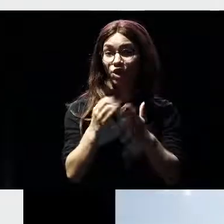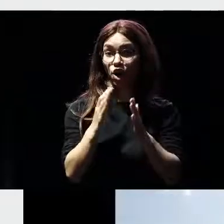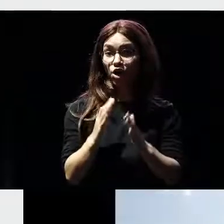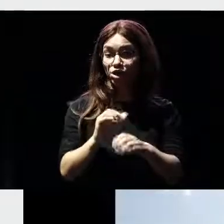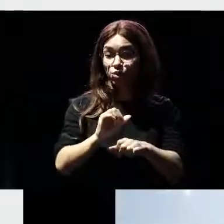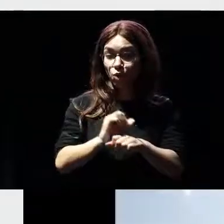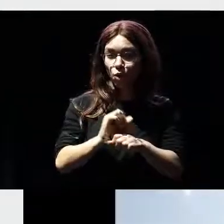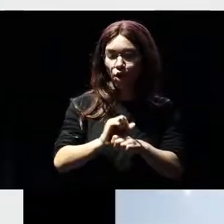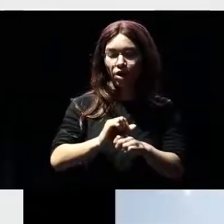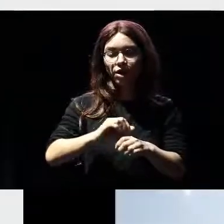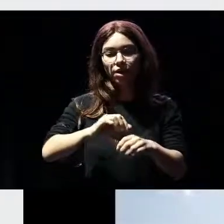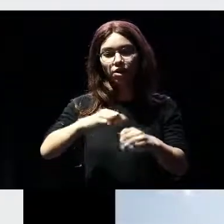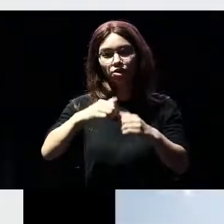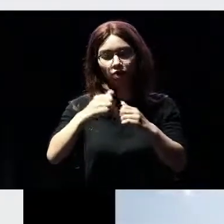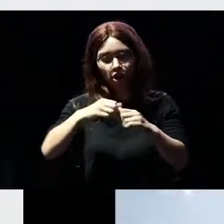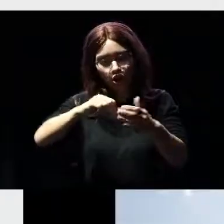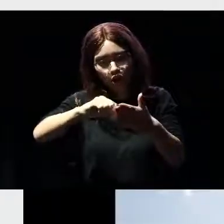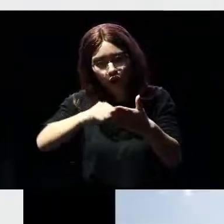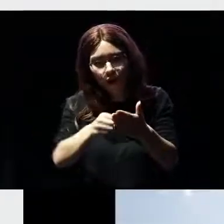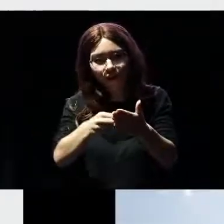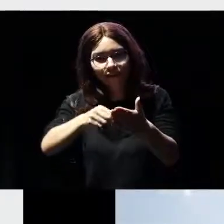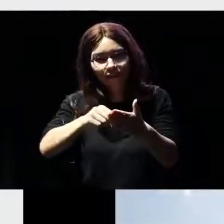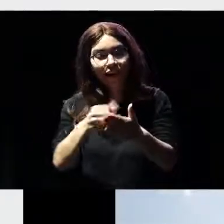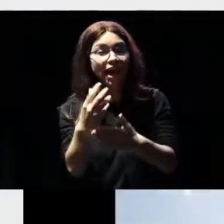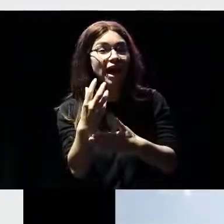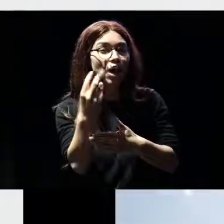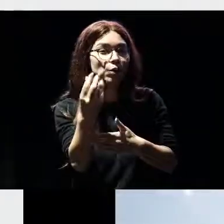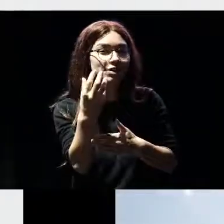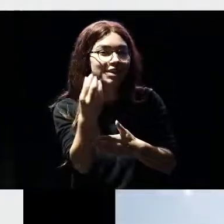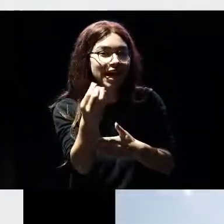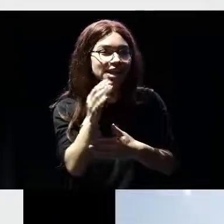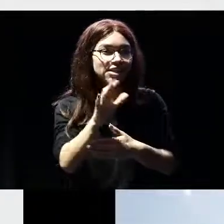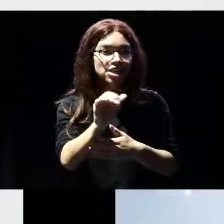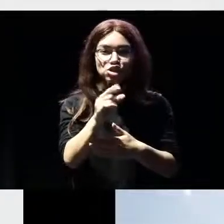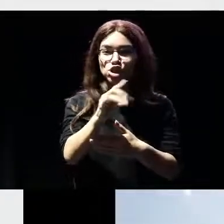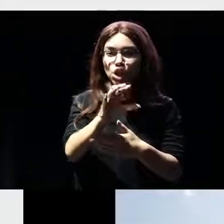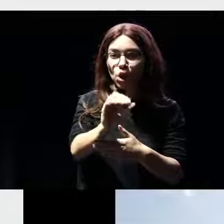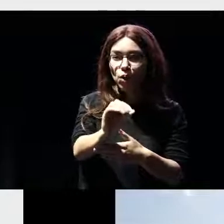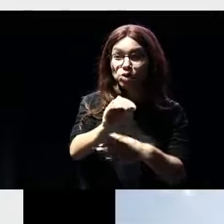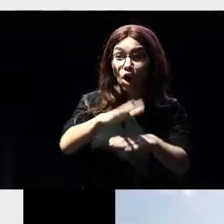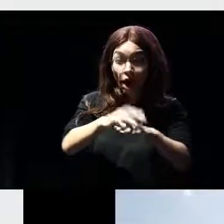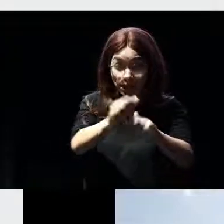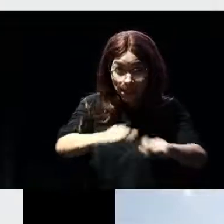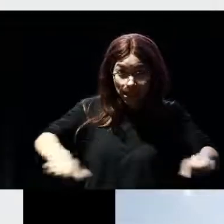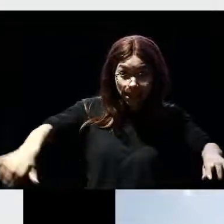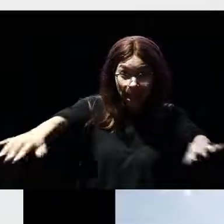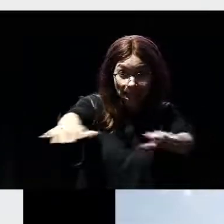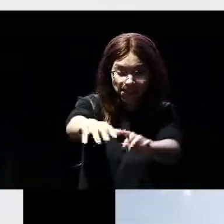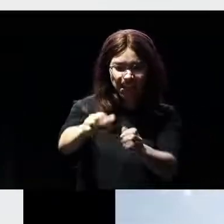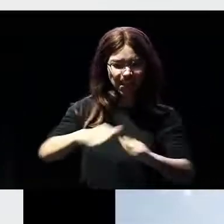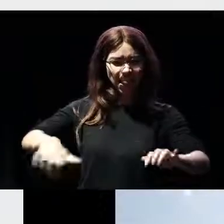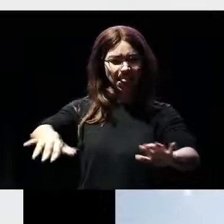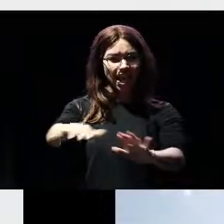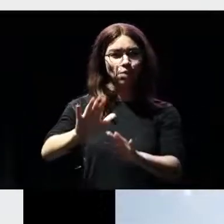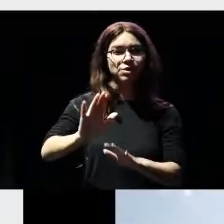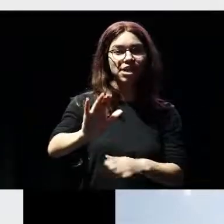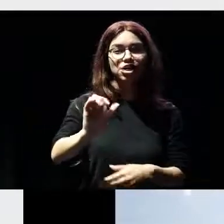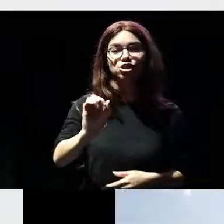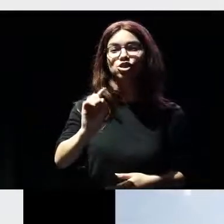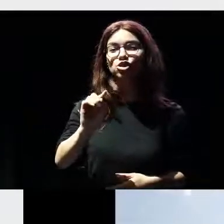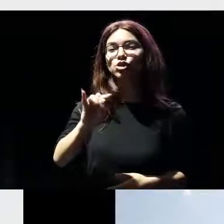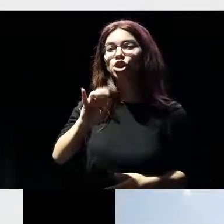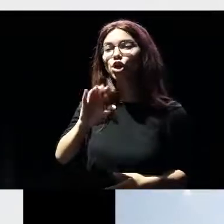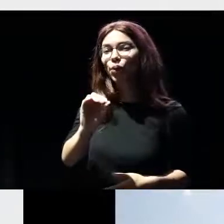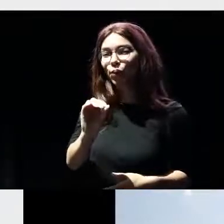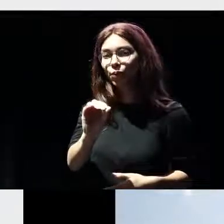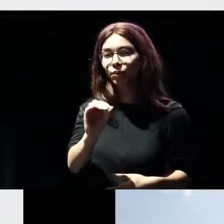and carving outside their houses, outside their studios, in that landscape. In a way, this landscape was their studio. And